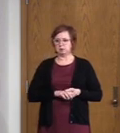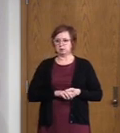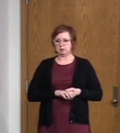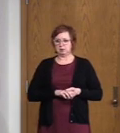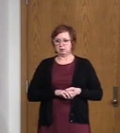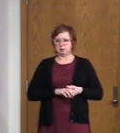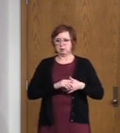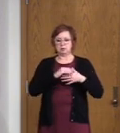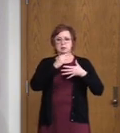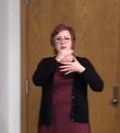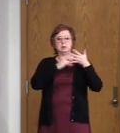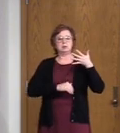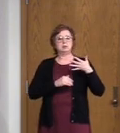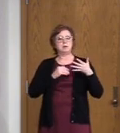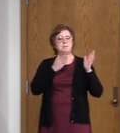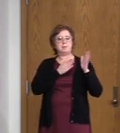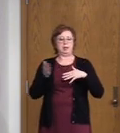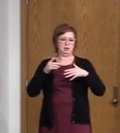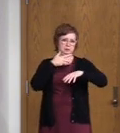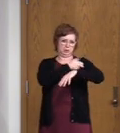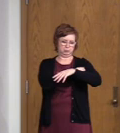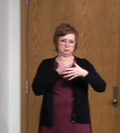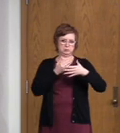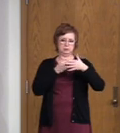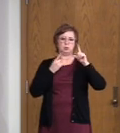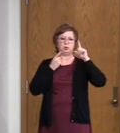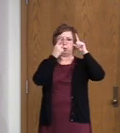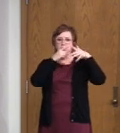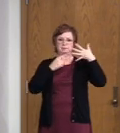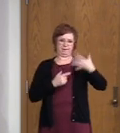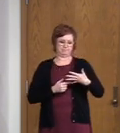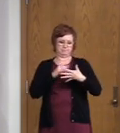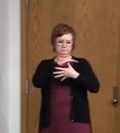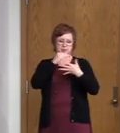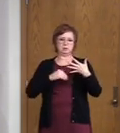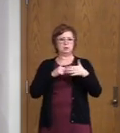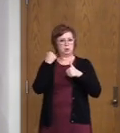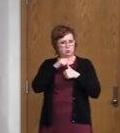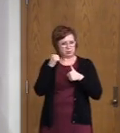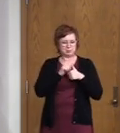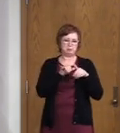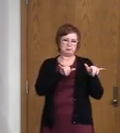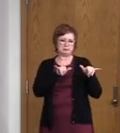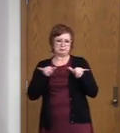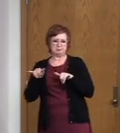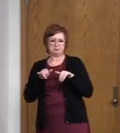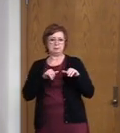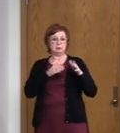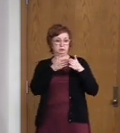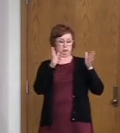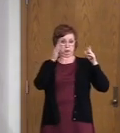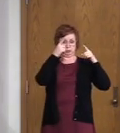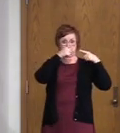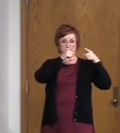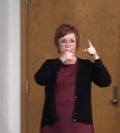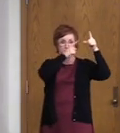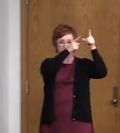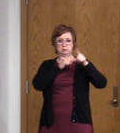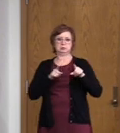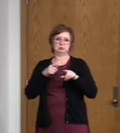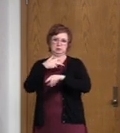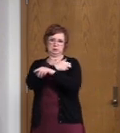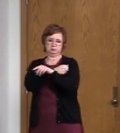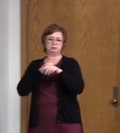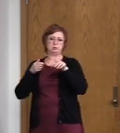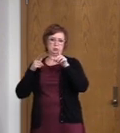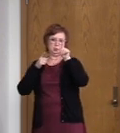There we go. I'd like to start with our goals. So first of all, just to remind folks of our goals, which are very similar to the overall goals that we started with as